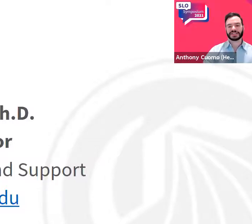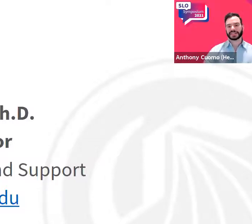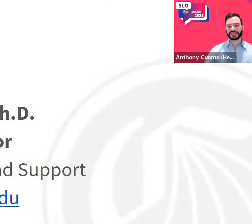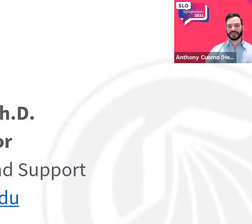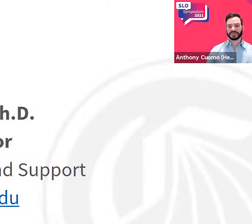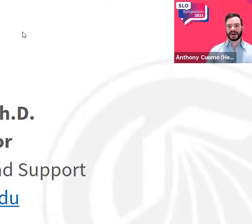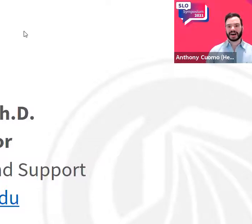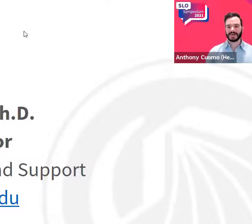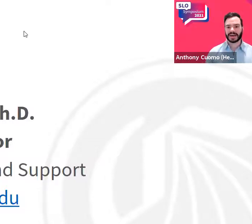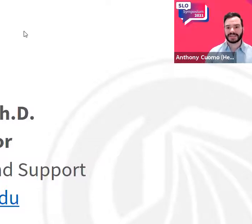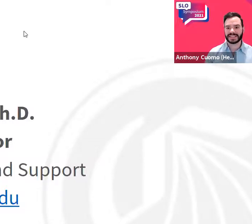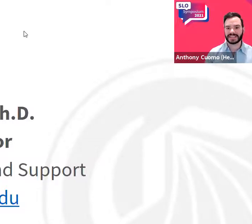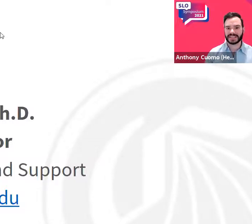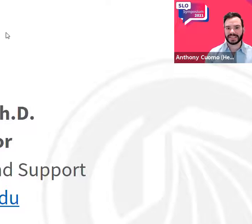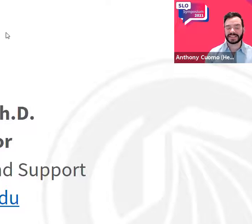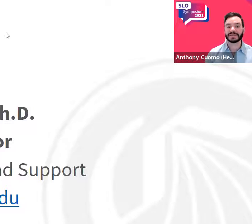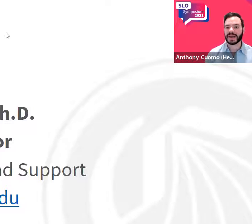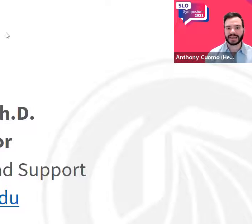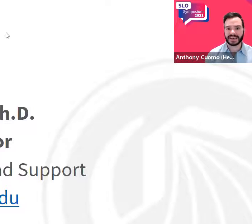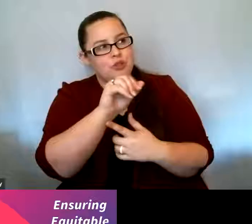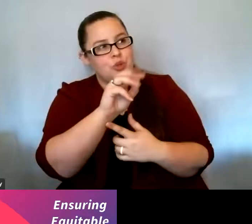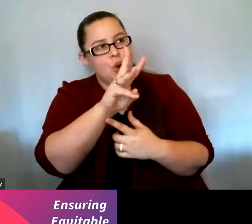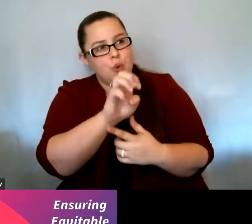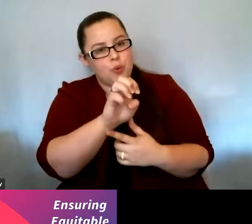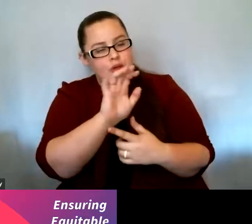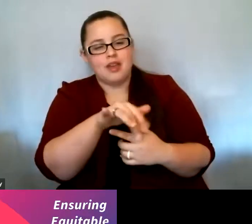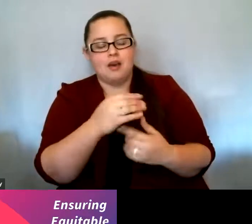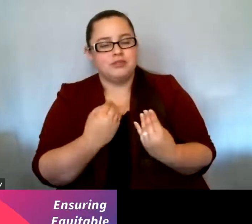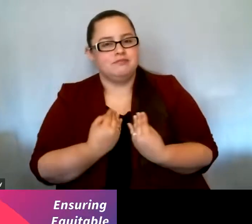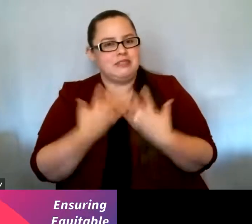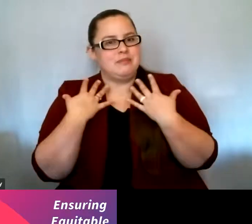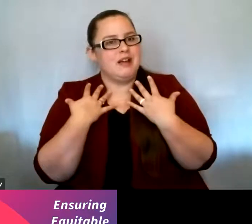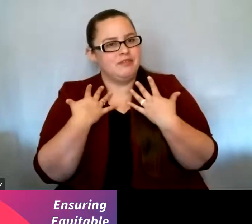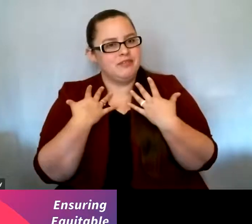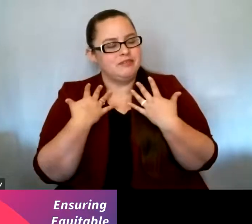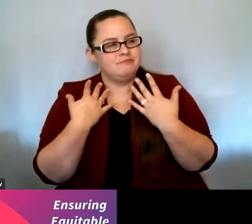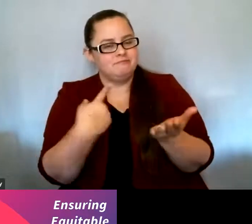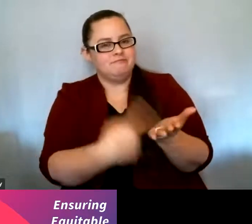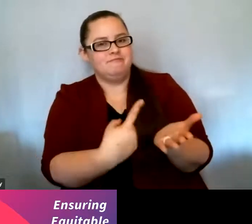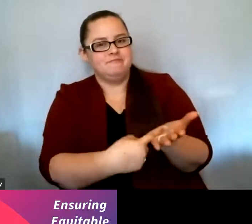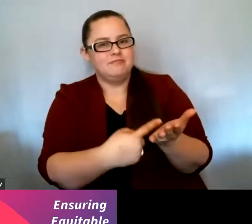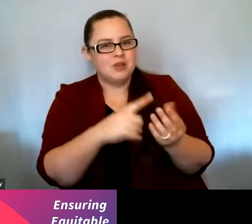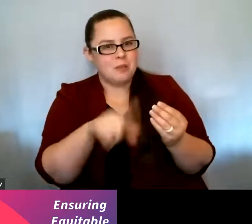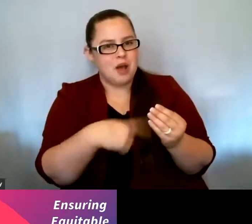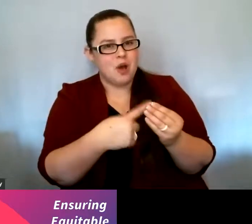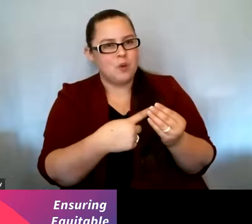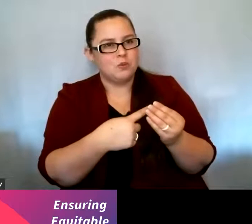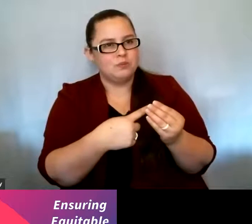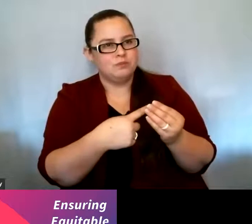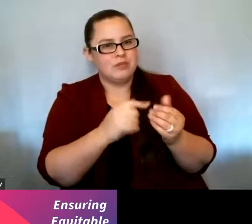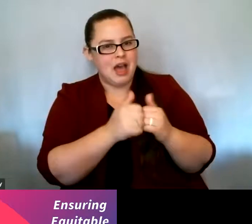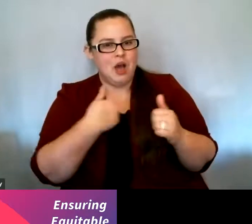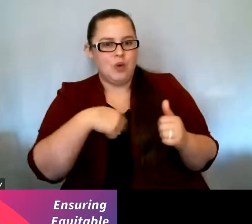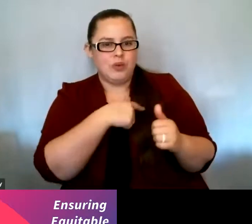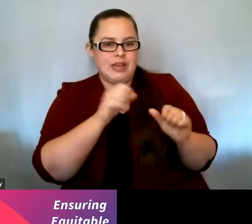much, Dr. Lowe. That was such an inspiring conversation to have about really how we